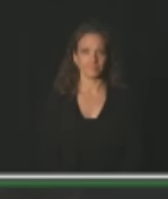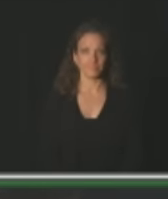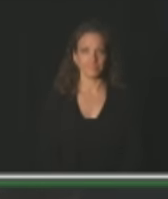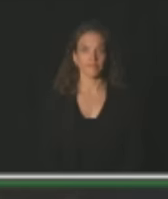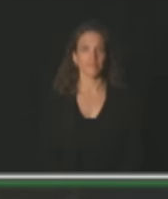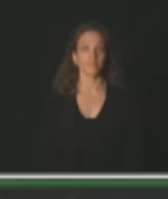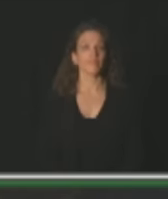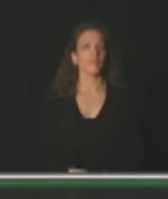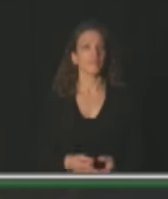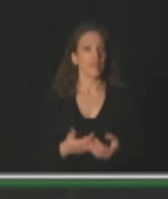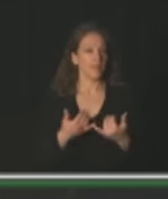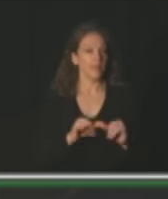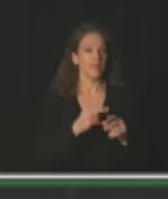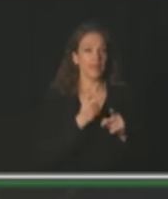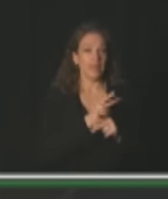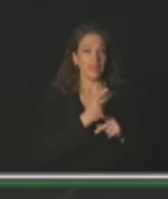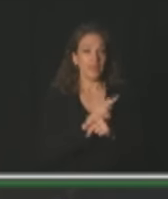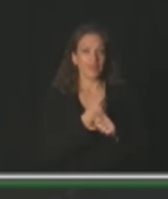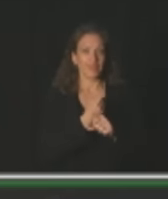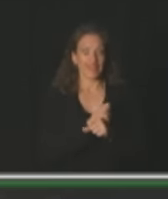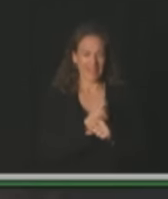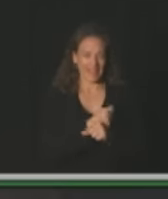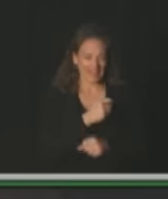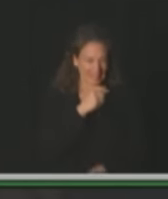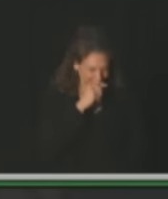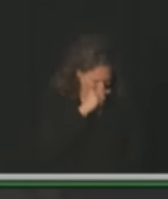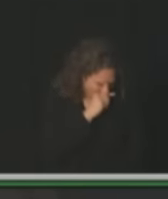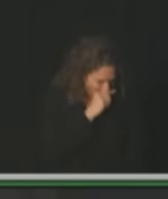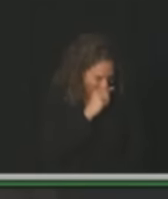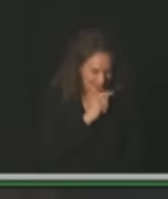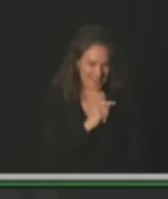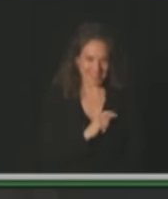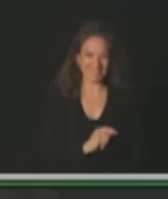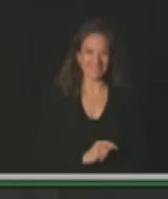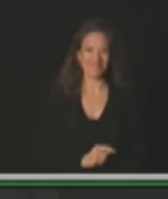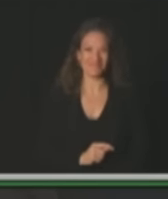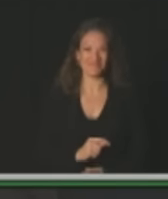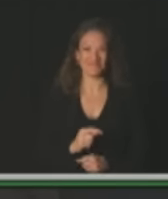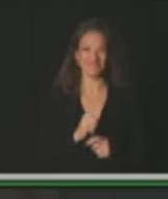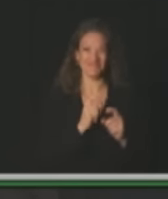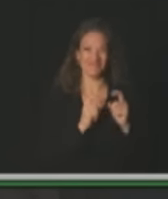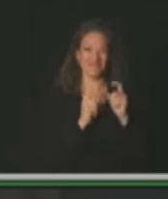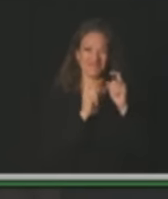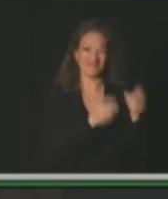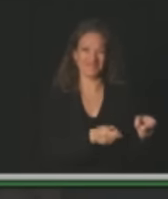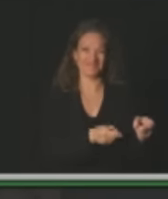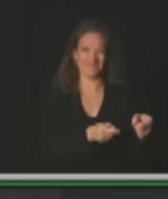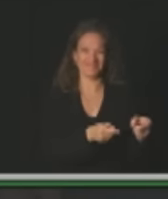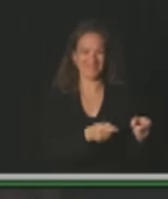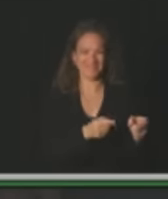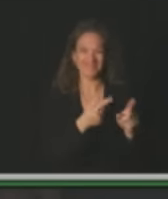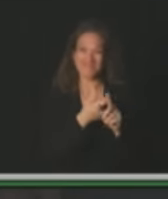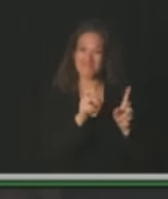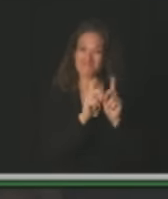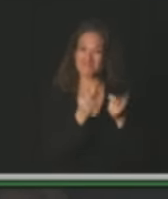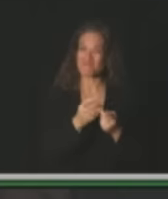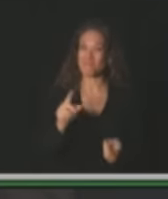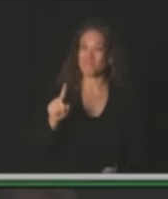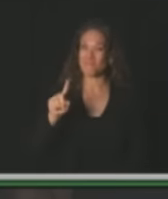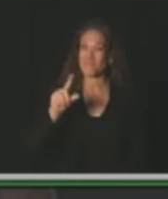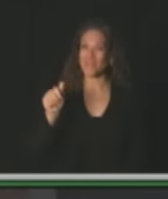Also from the Department of Mathematics and Statistics, being hooded from the department,